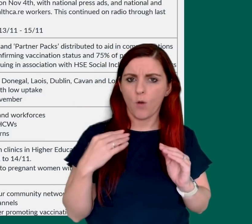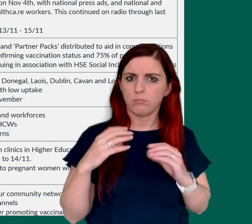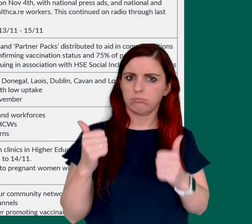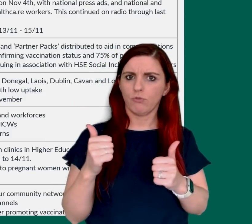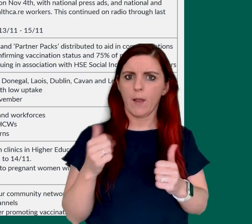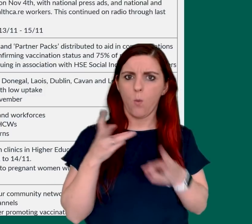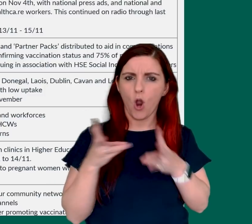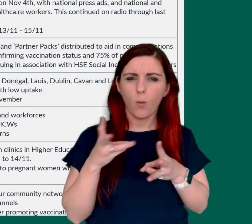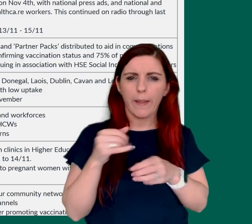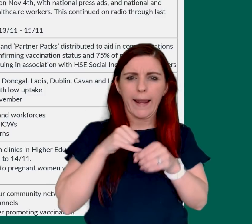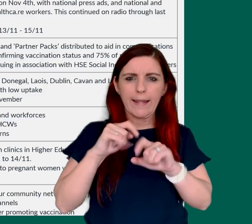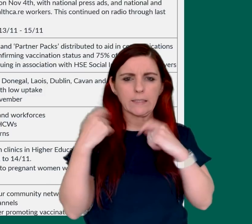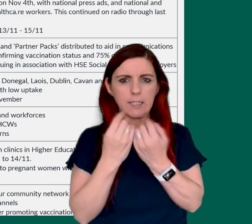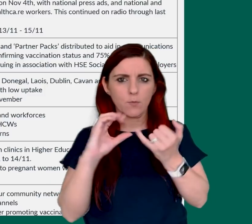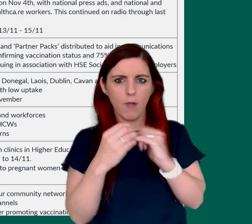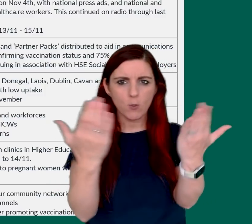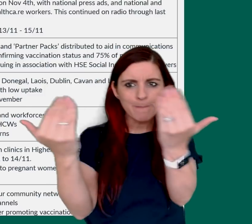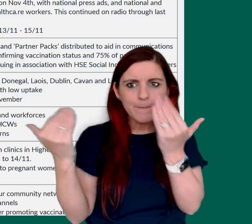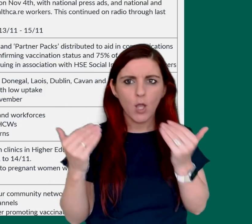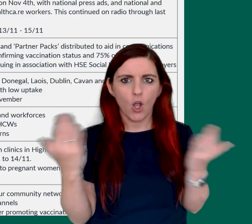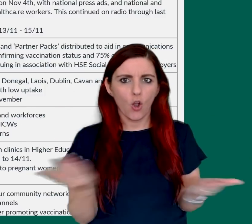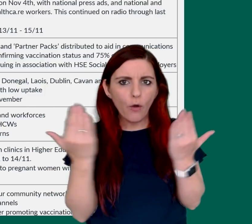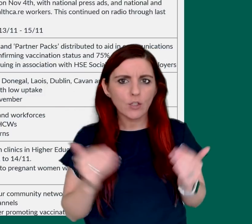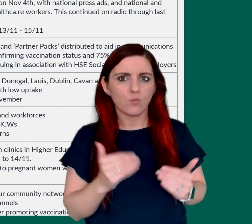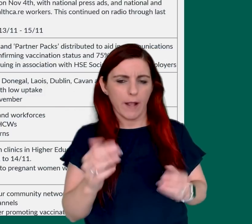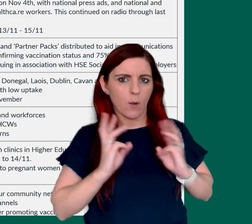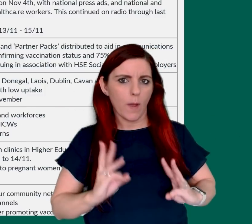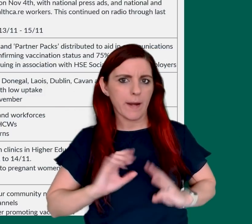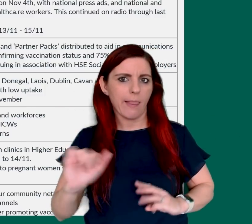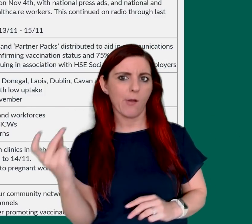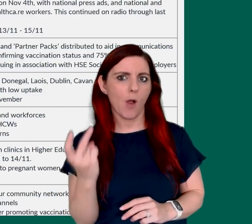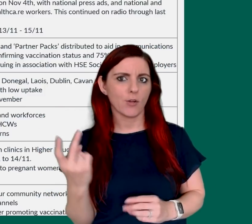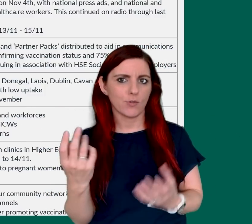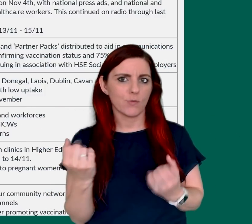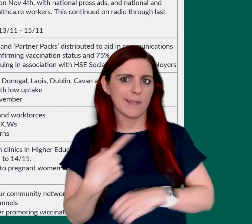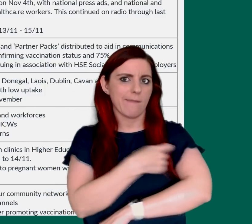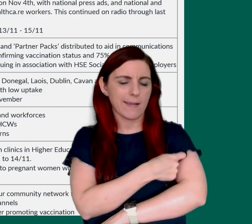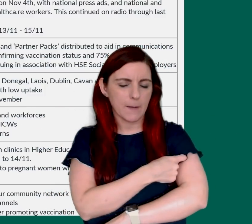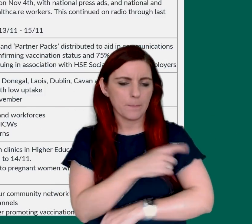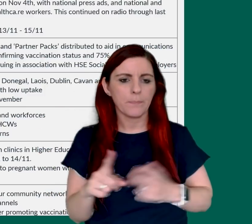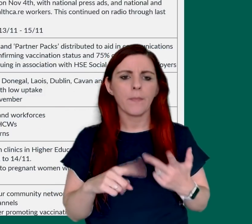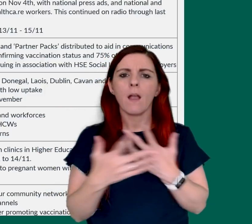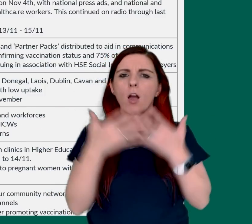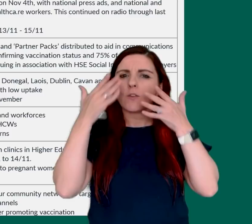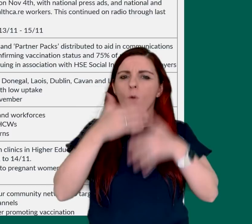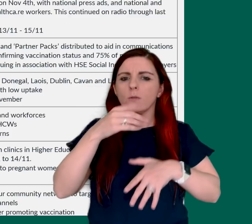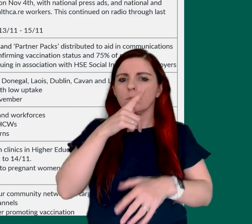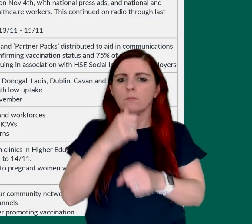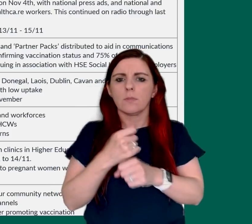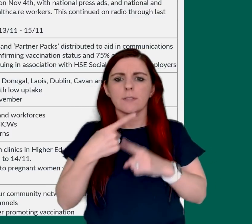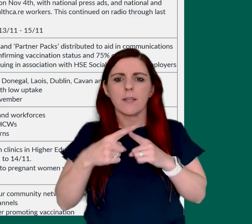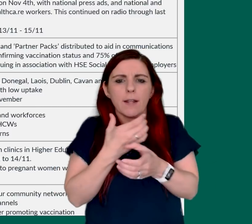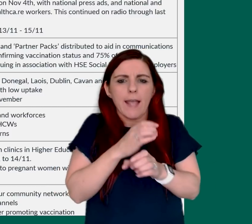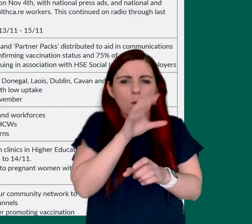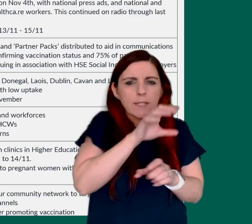clinical teams in relation to trying to get those groups up in terms of the uptake and increase the numbers. A lot of focus on counties where there were slightly lower